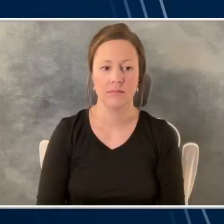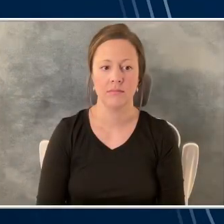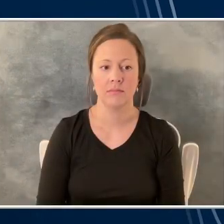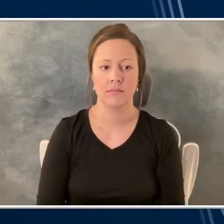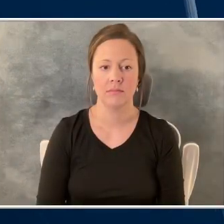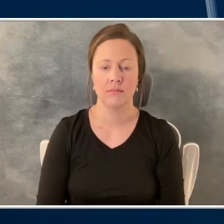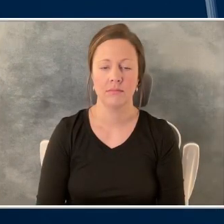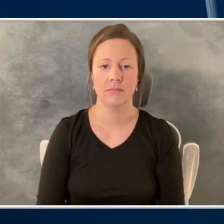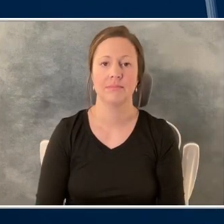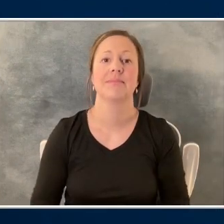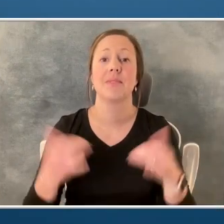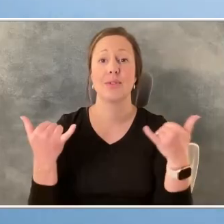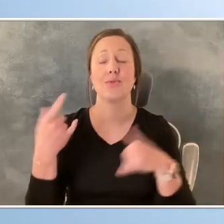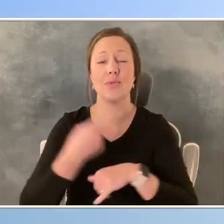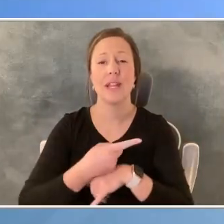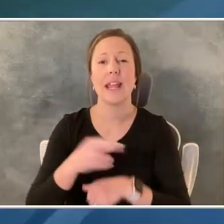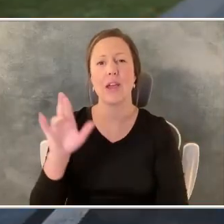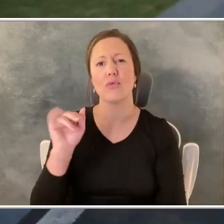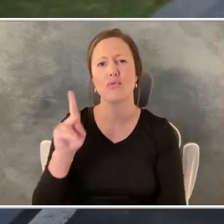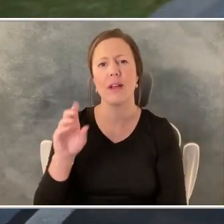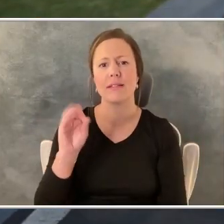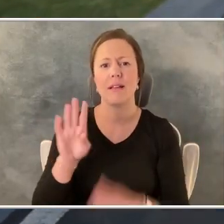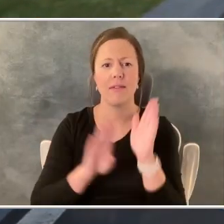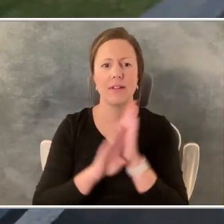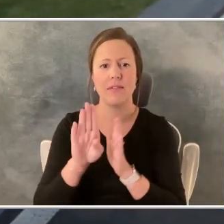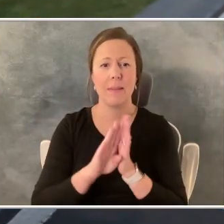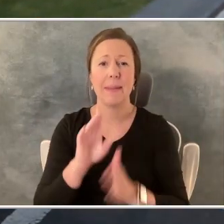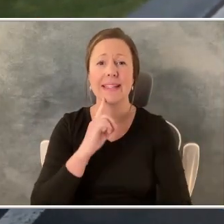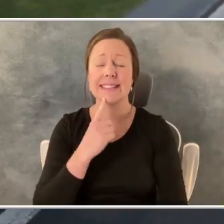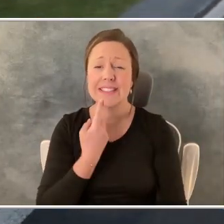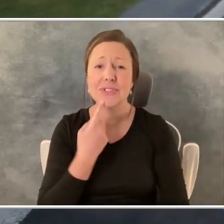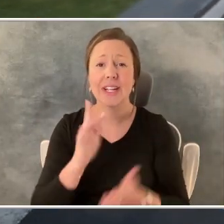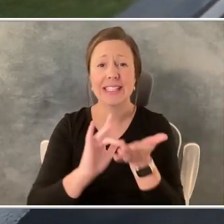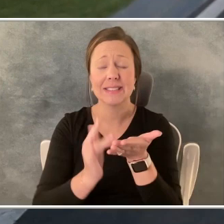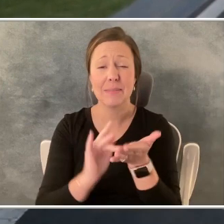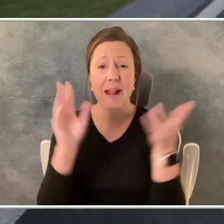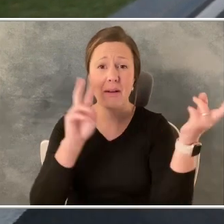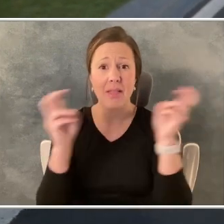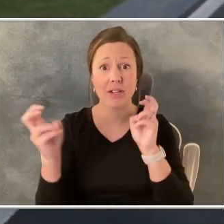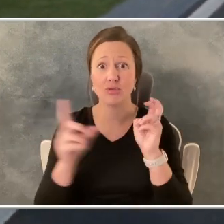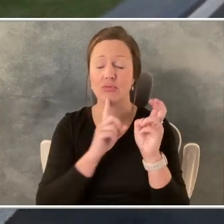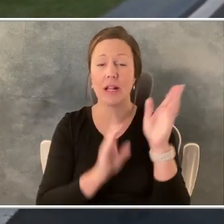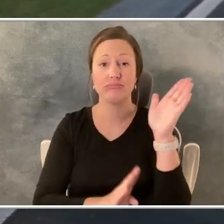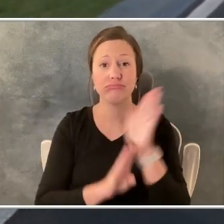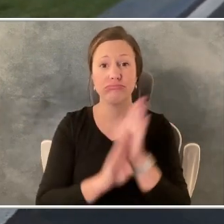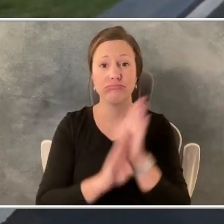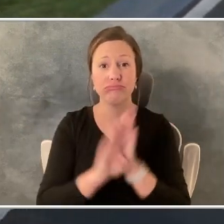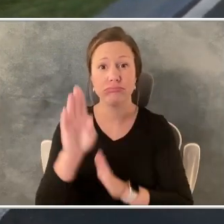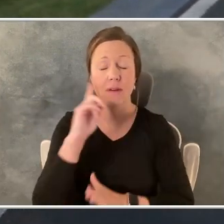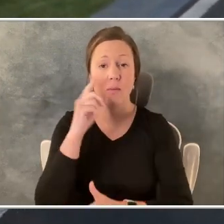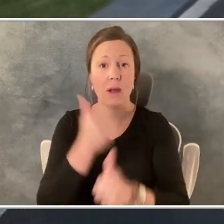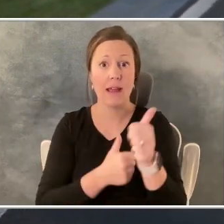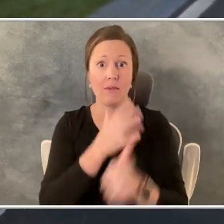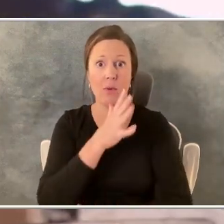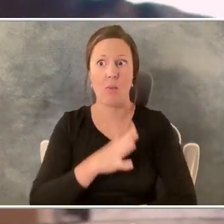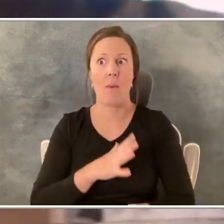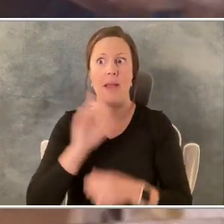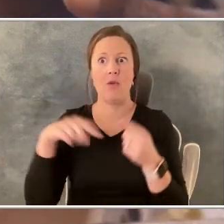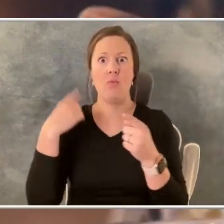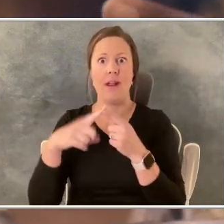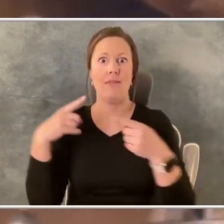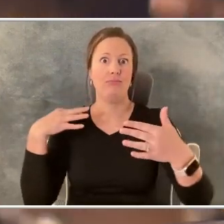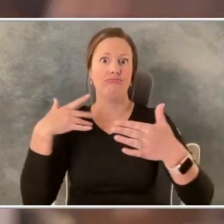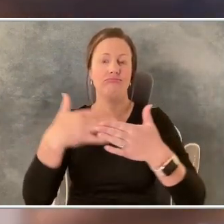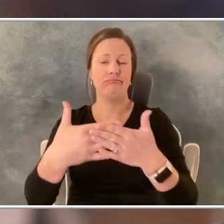Coming up today, the risk of developing serious medical conditions goes up for every woman at one single point in her life, the moment